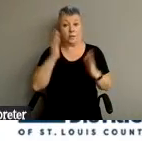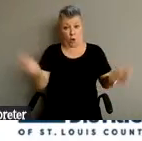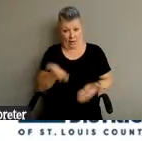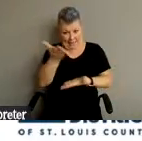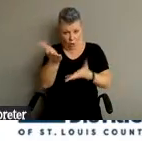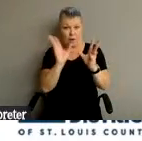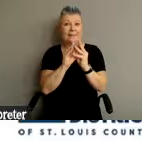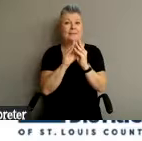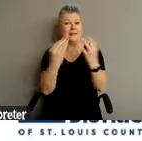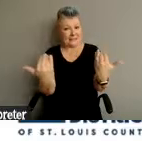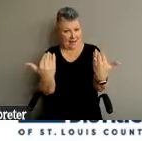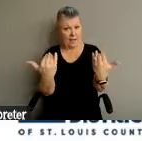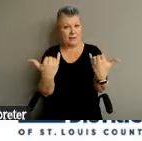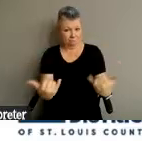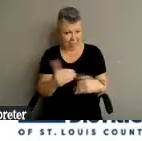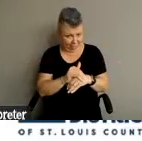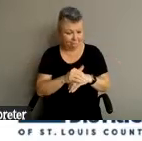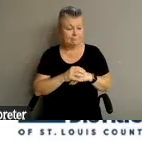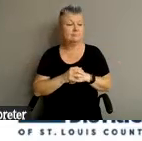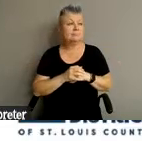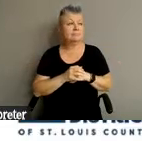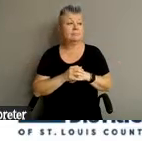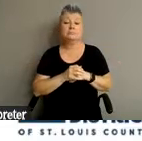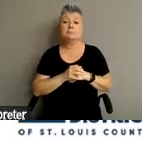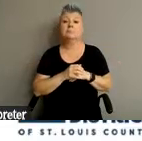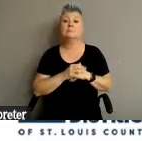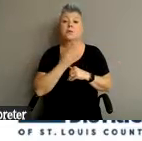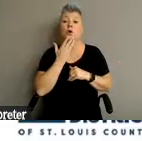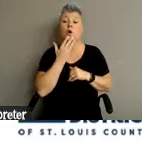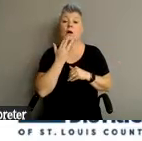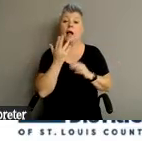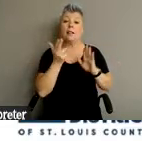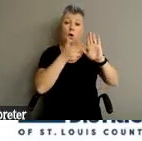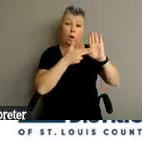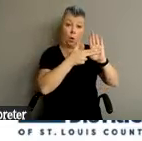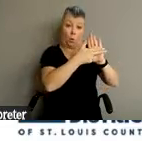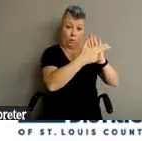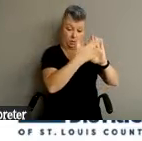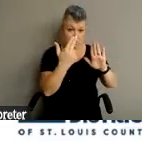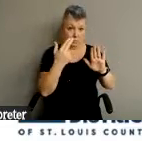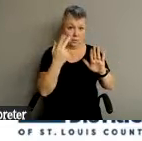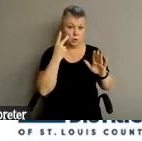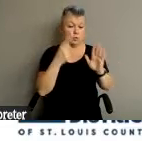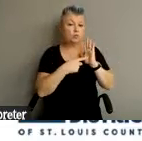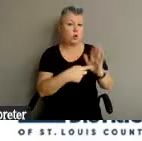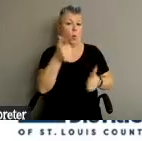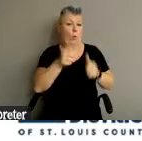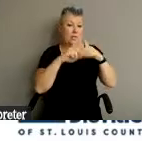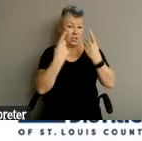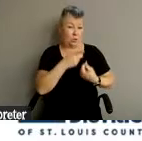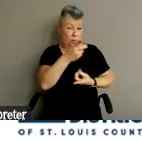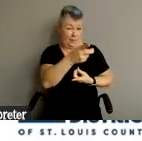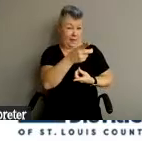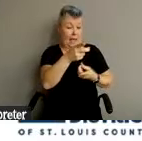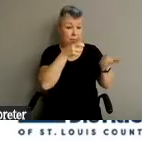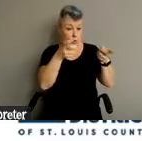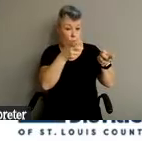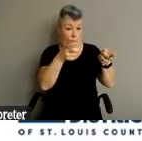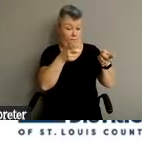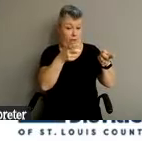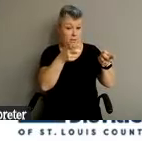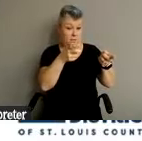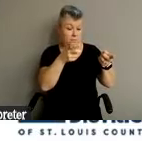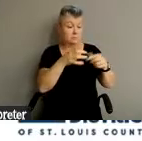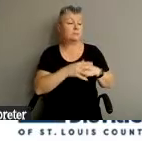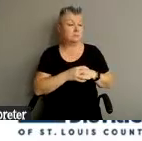being present. They each are color-coded by what districts that they supervise, and all of the gray districts are coalition